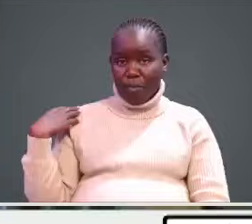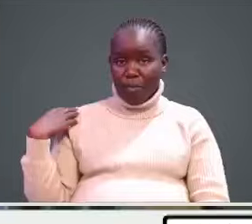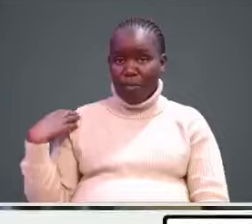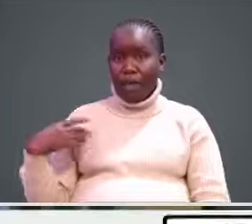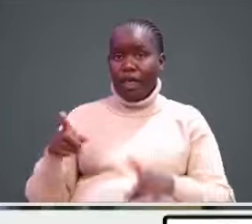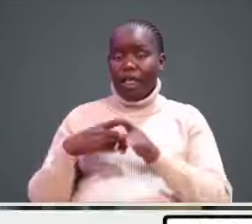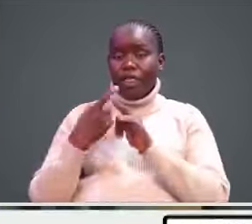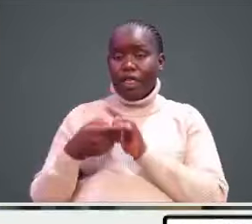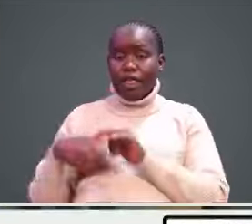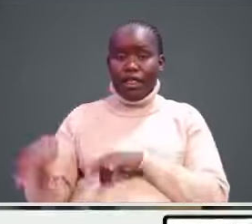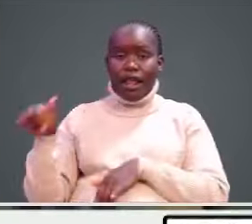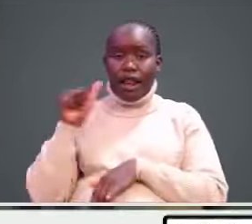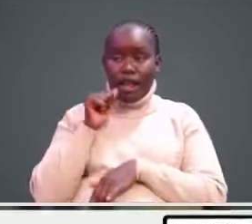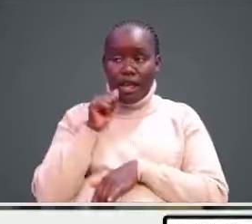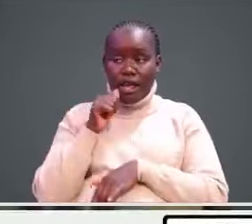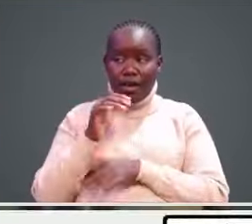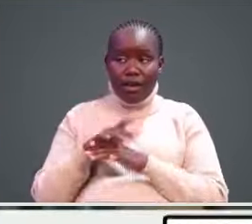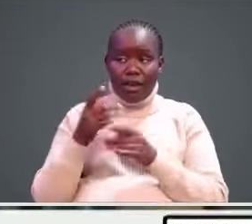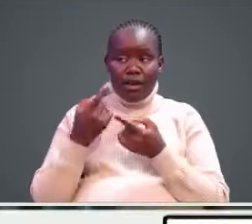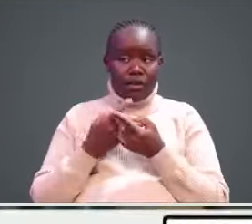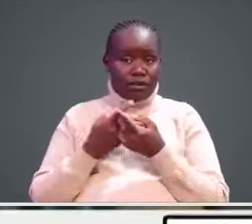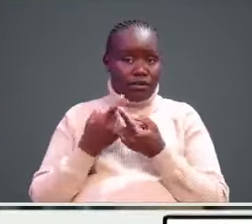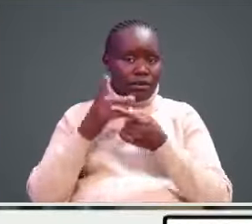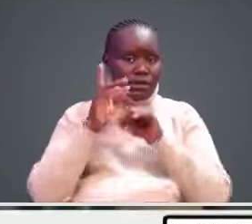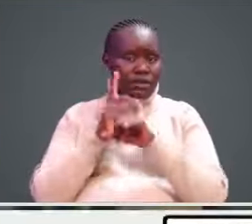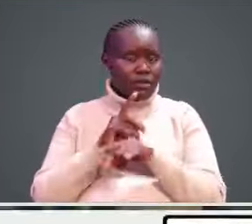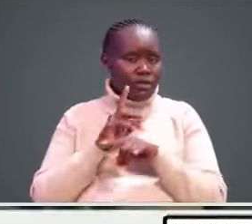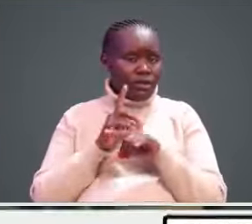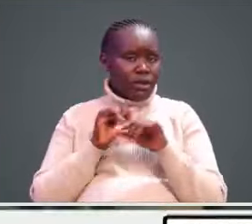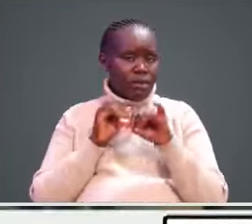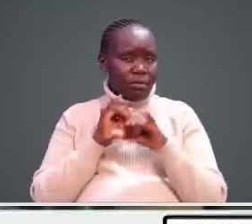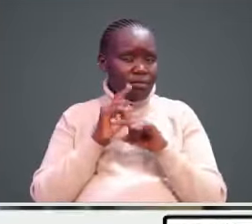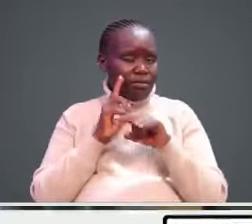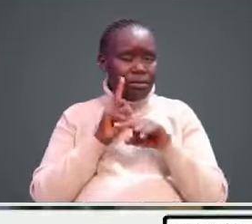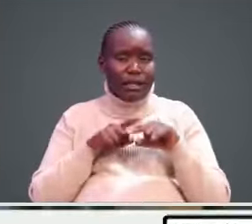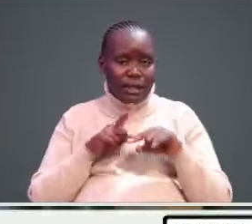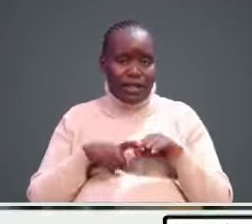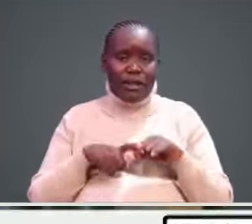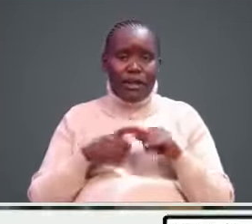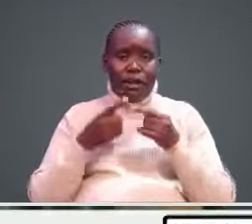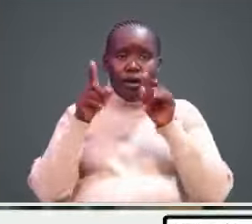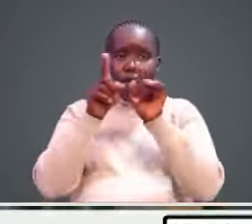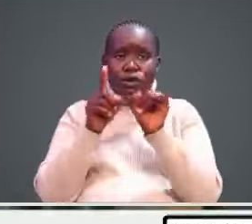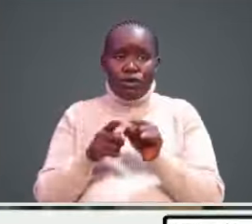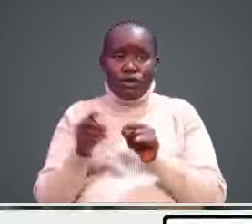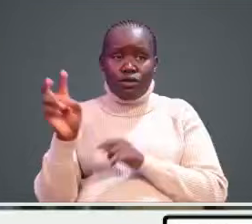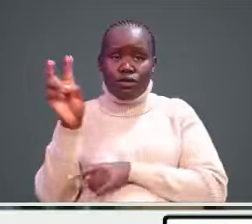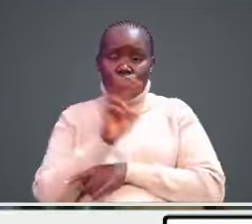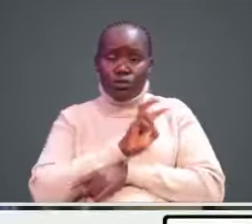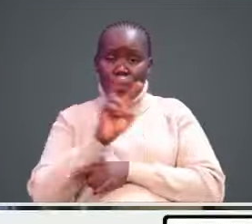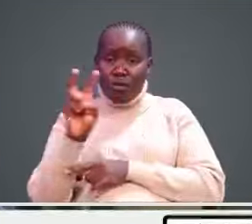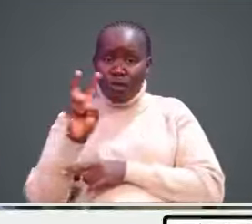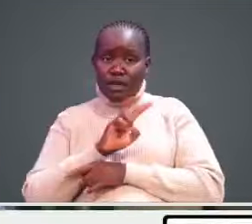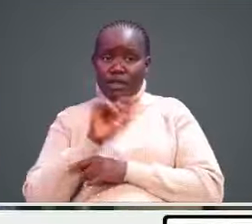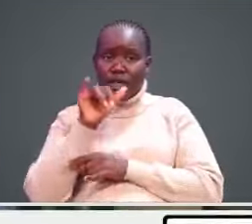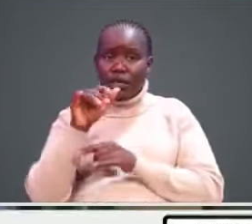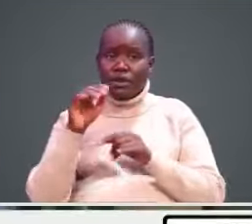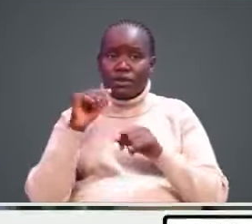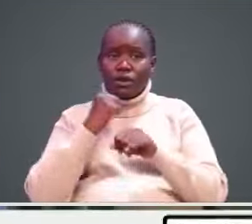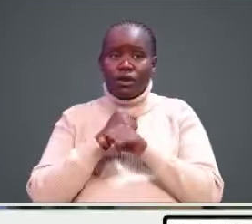League run independently, although supervised by the federation. That one we'll do it immediately.